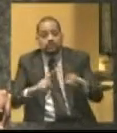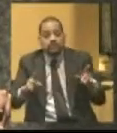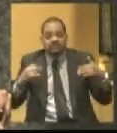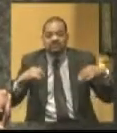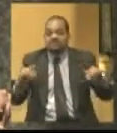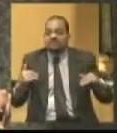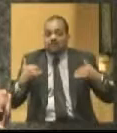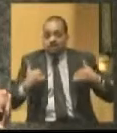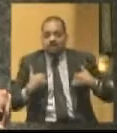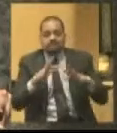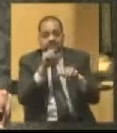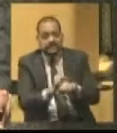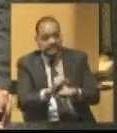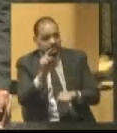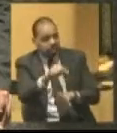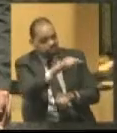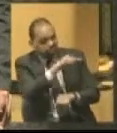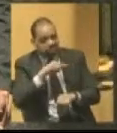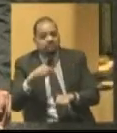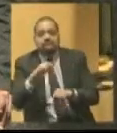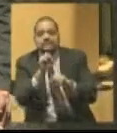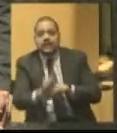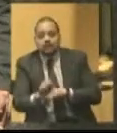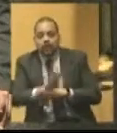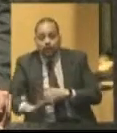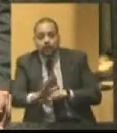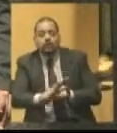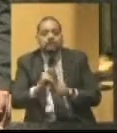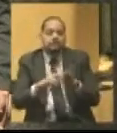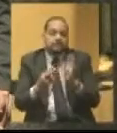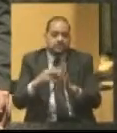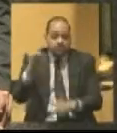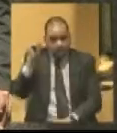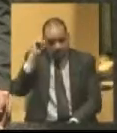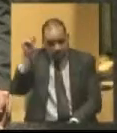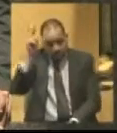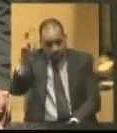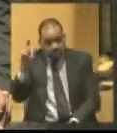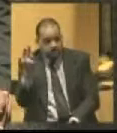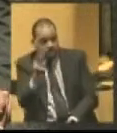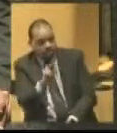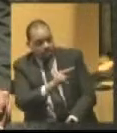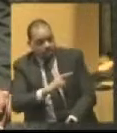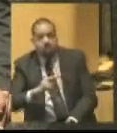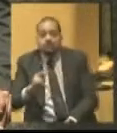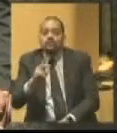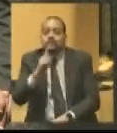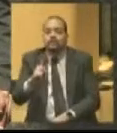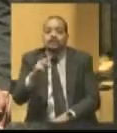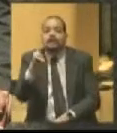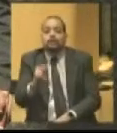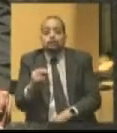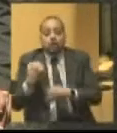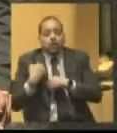became increasingly clear to the President and congressional Republicans that no matter how aggressively the Union Army enforced military emancipation in the